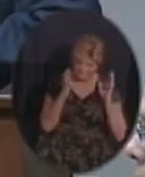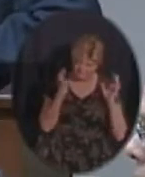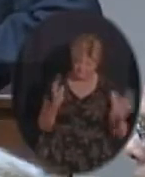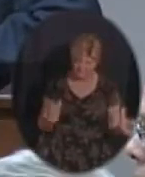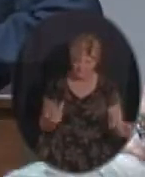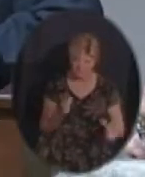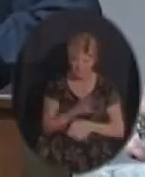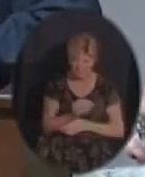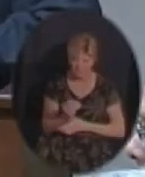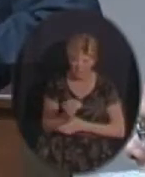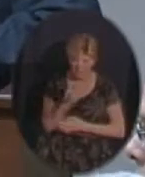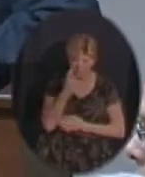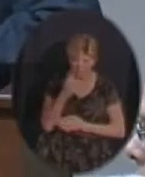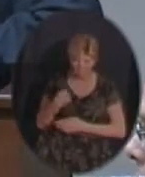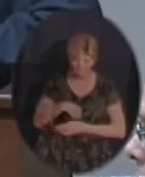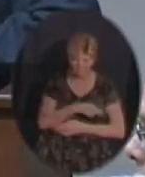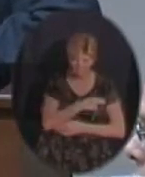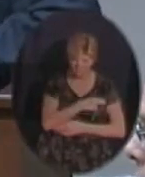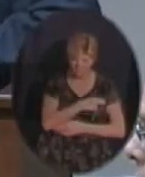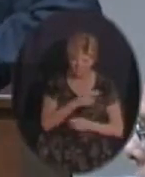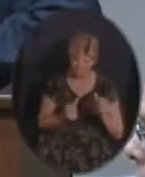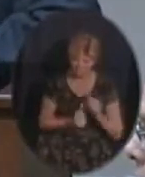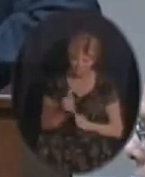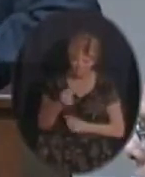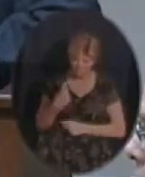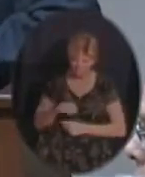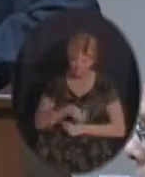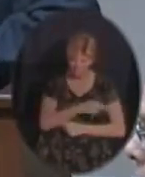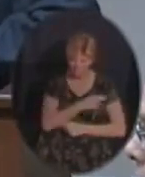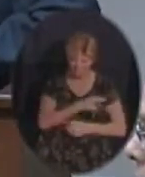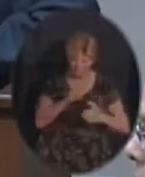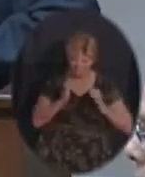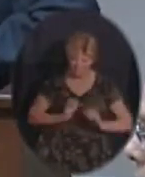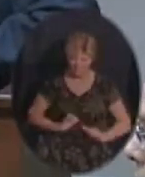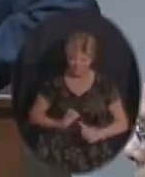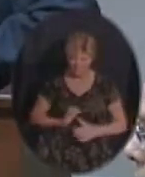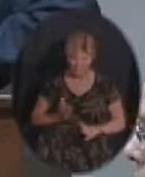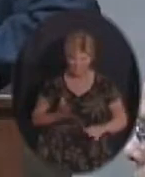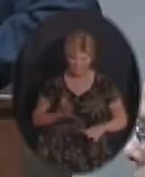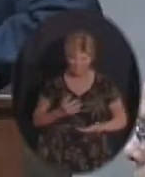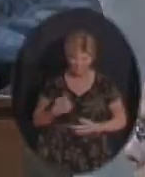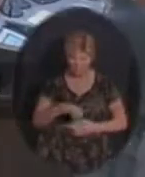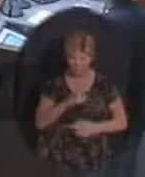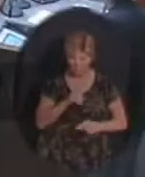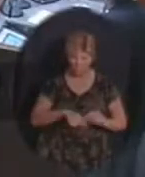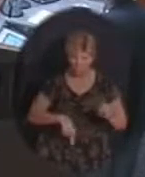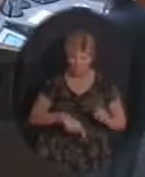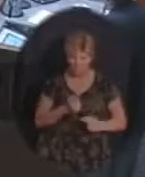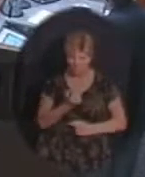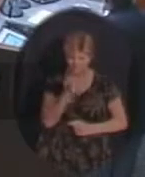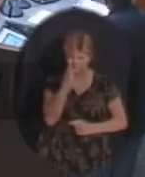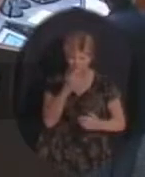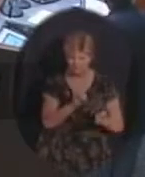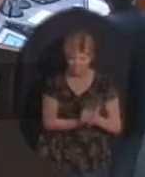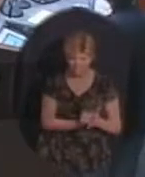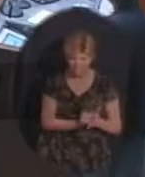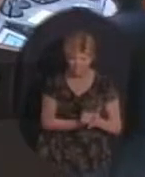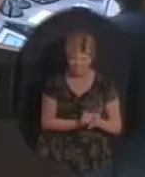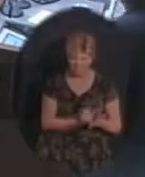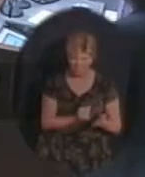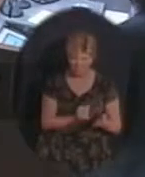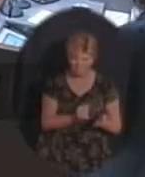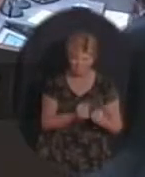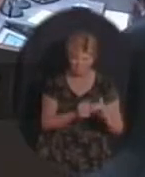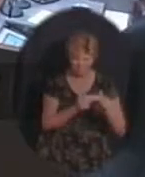I think it's, for most clients, not all clients, but for most clients, they prefer to use a broker. Good. Thank you very much. Mr. Poland? I've